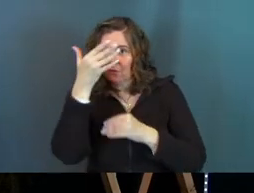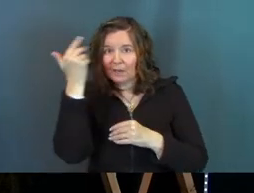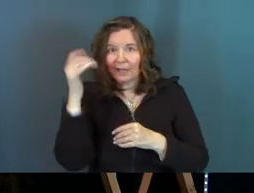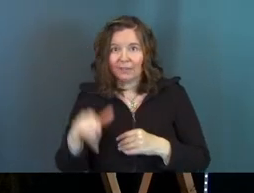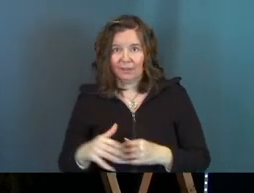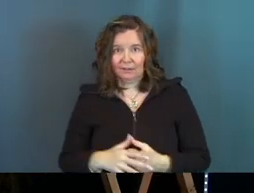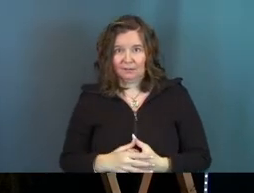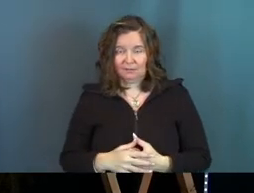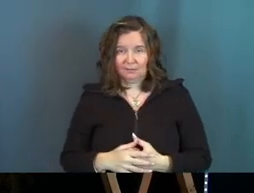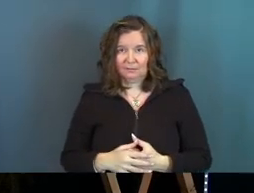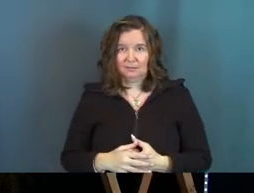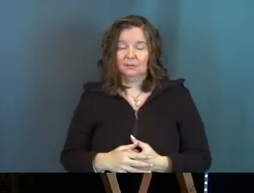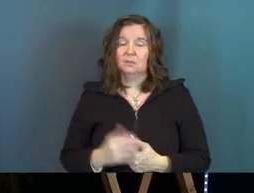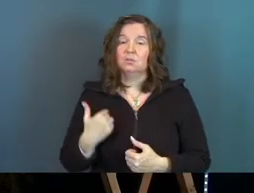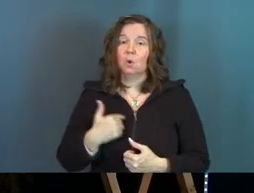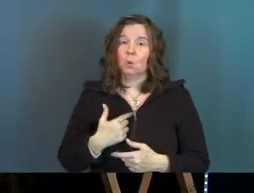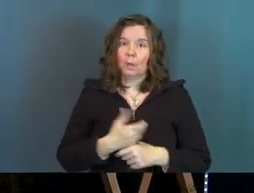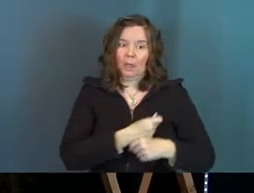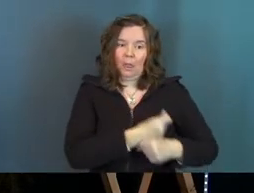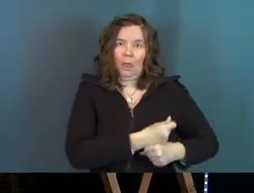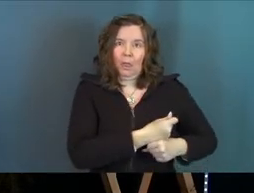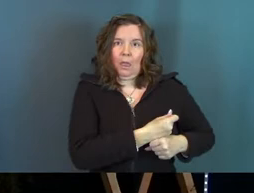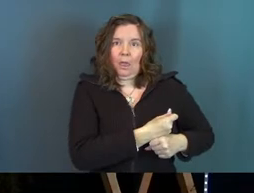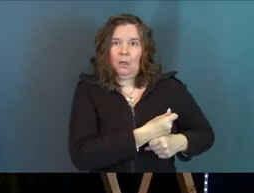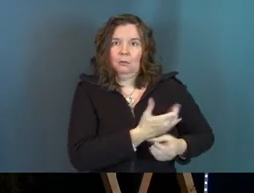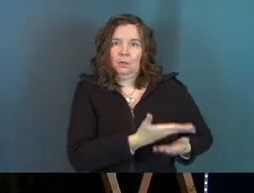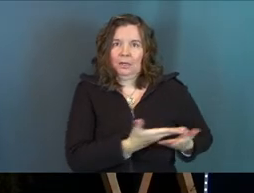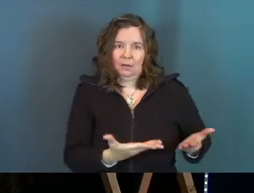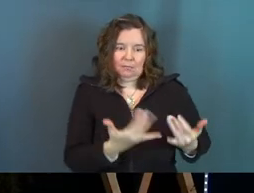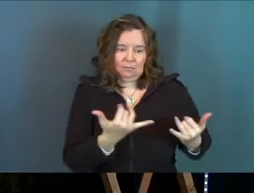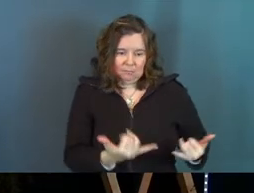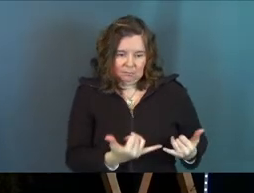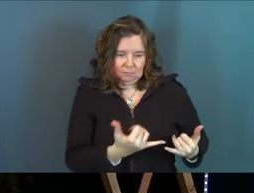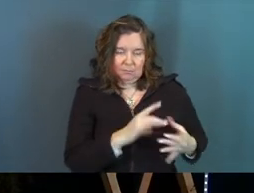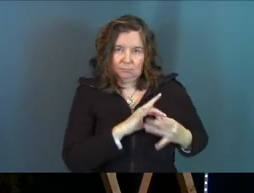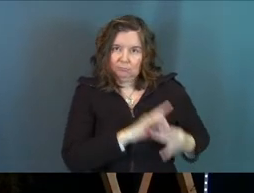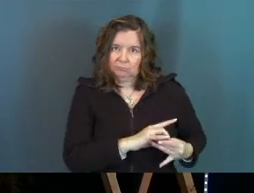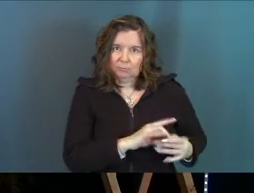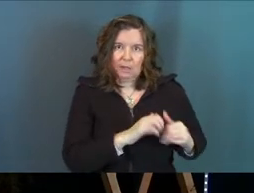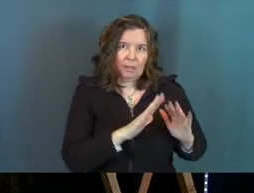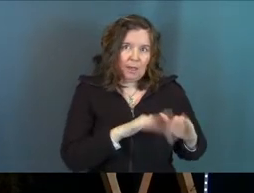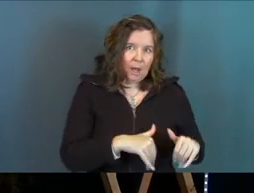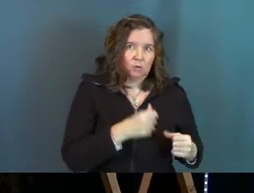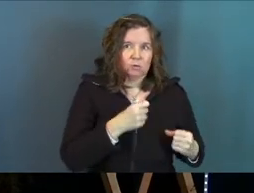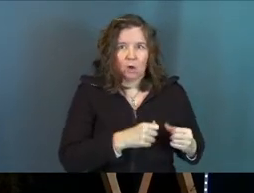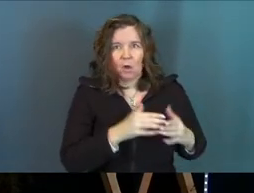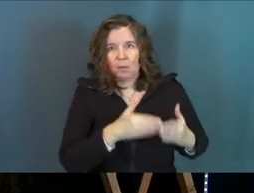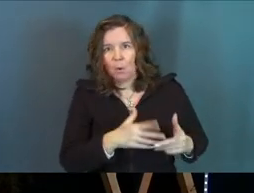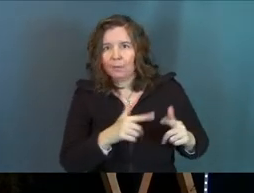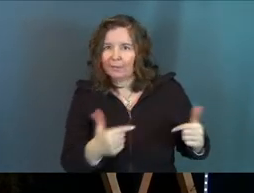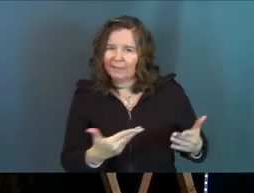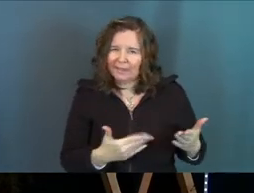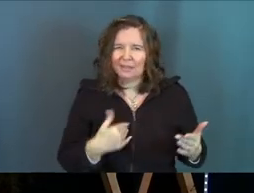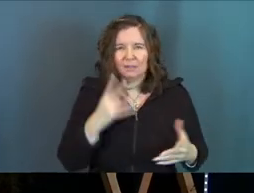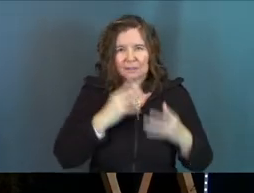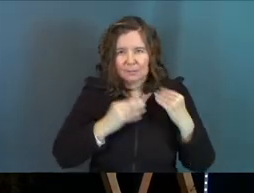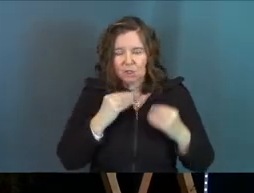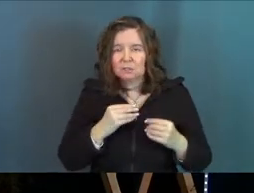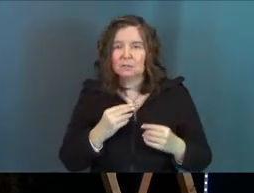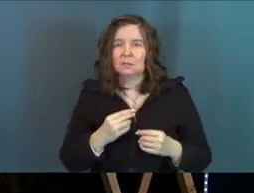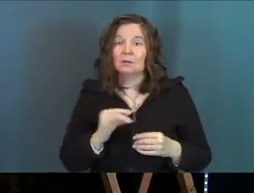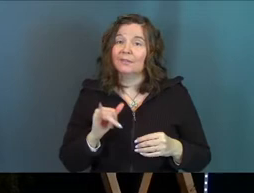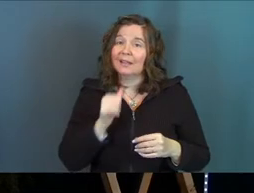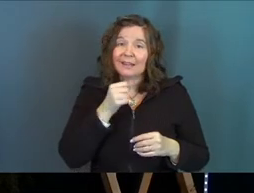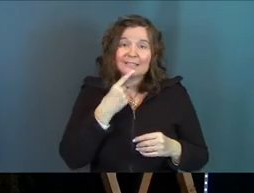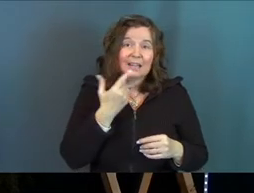that. And so we cling to here and now. We cling to the things of here and now. We cling to the house, the car, the boat, the thing, you know what I mean? The experiences, all that. It's